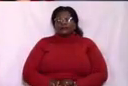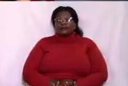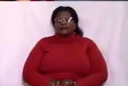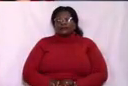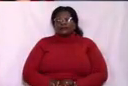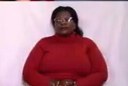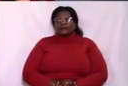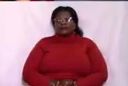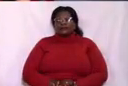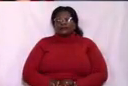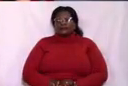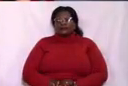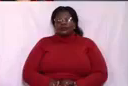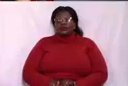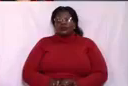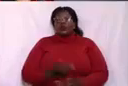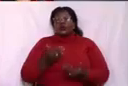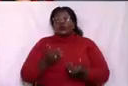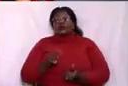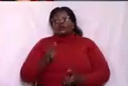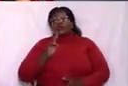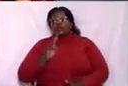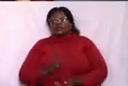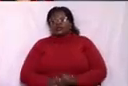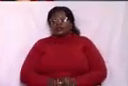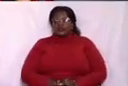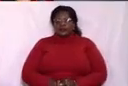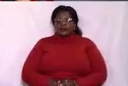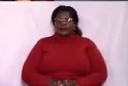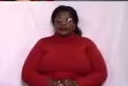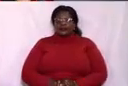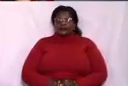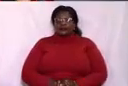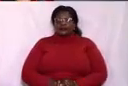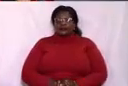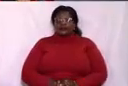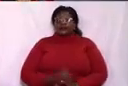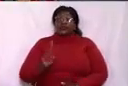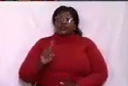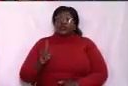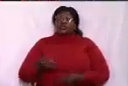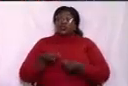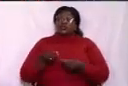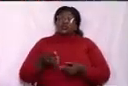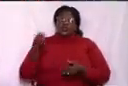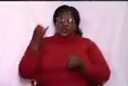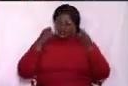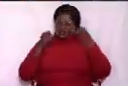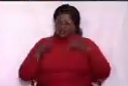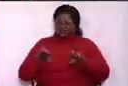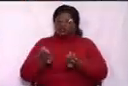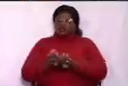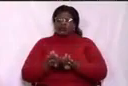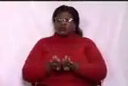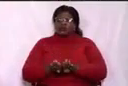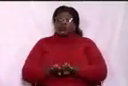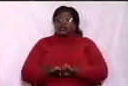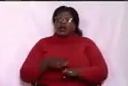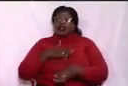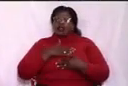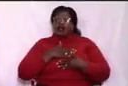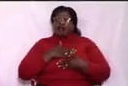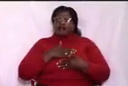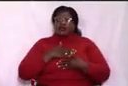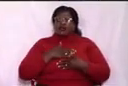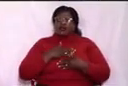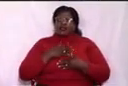Yeah, while we are waiting for, so what really gave you that idea to, because I really like the game that